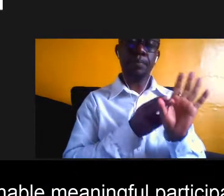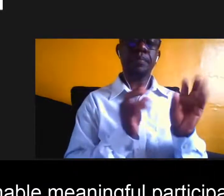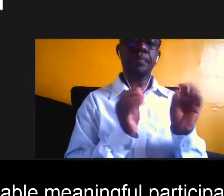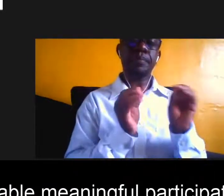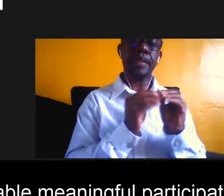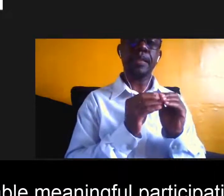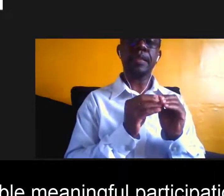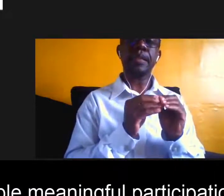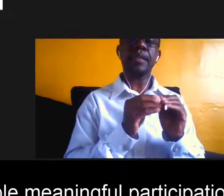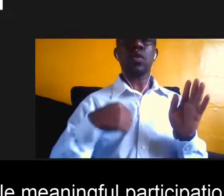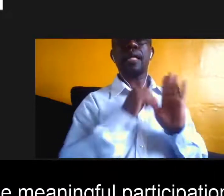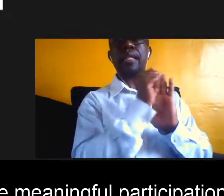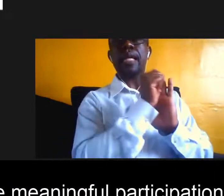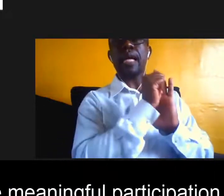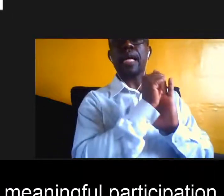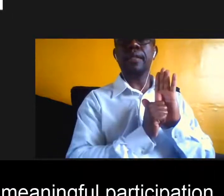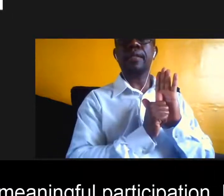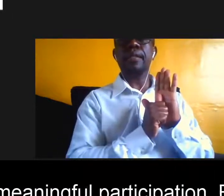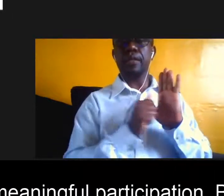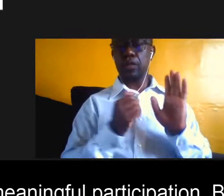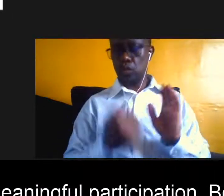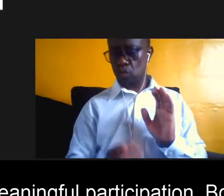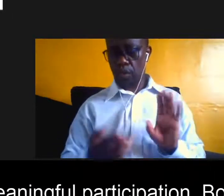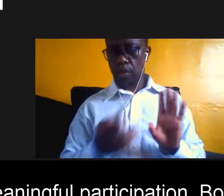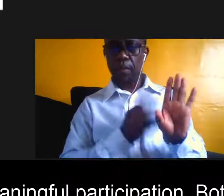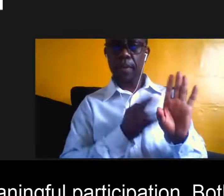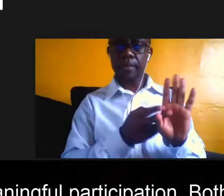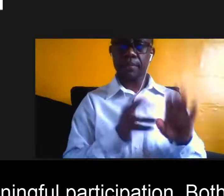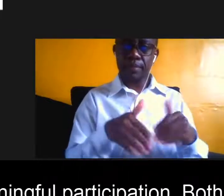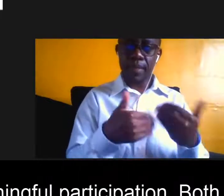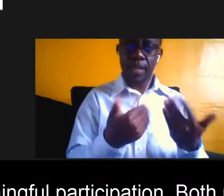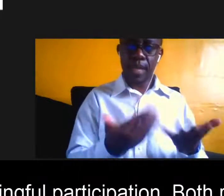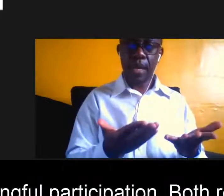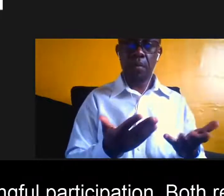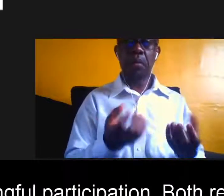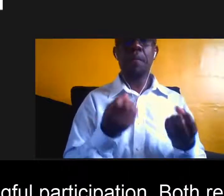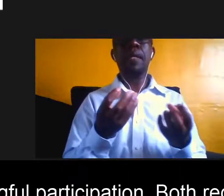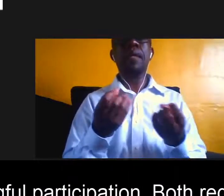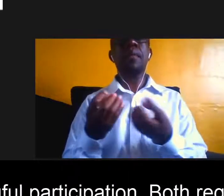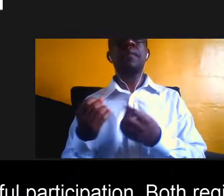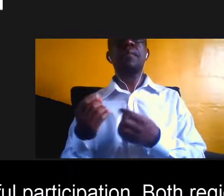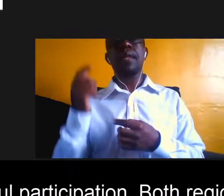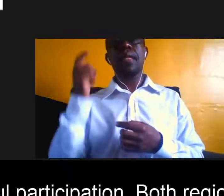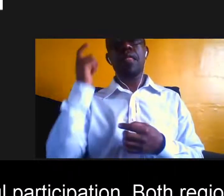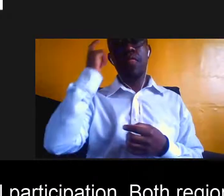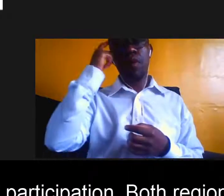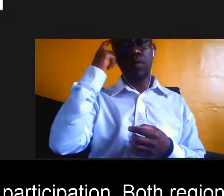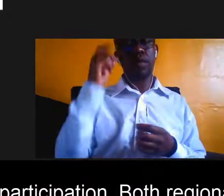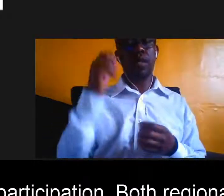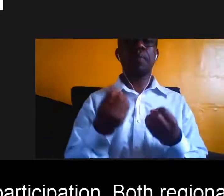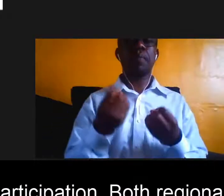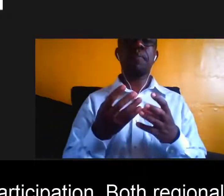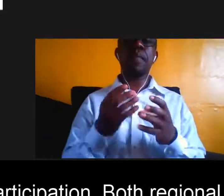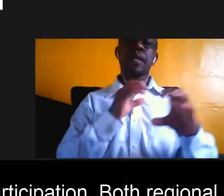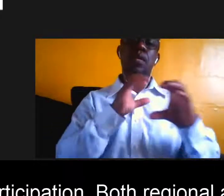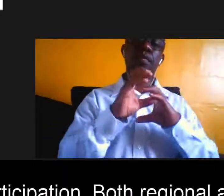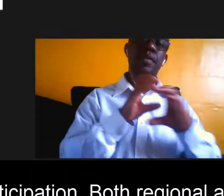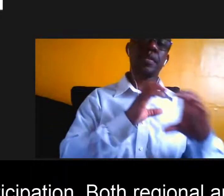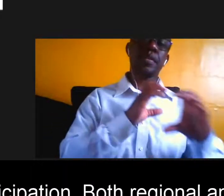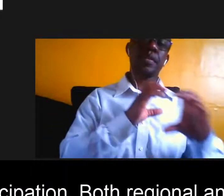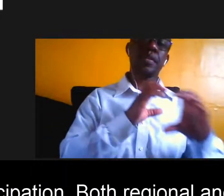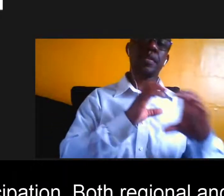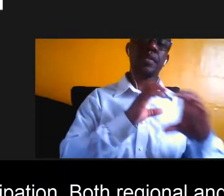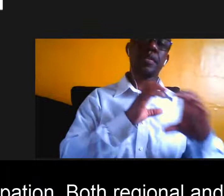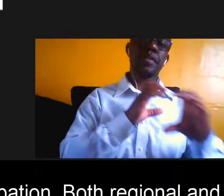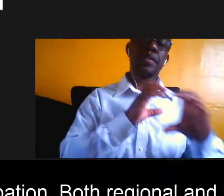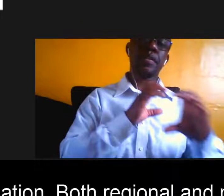how children participate in our meetings? Many conversations, many thoughts are on this. Some believe that bringing the child into